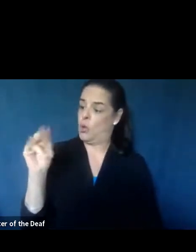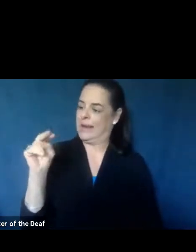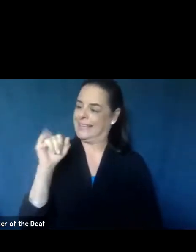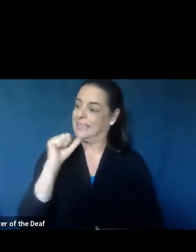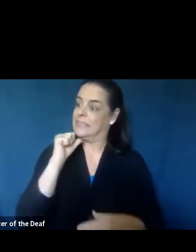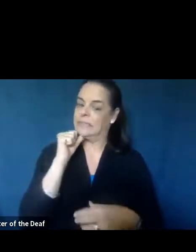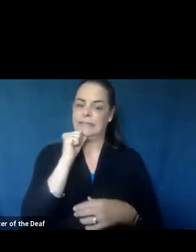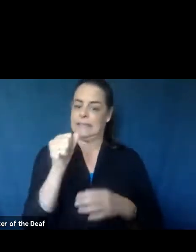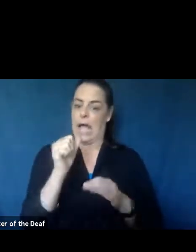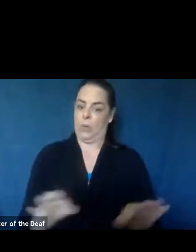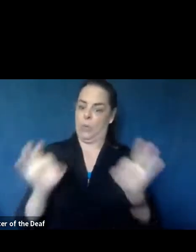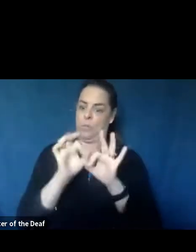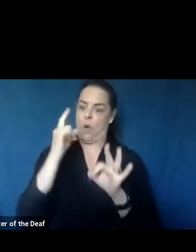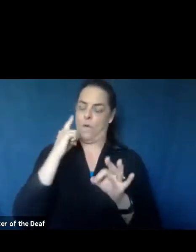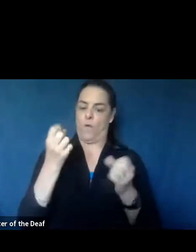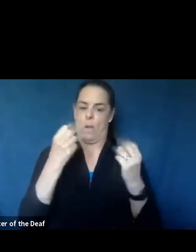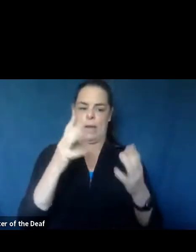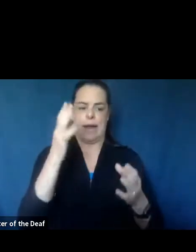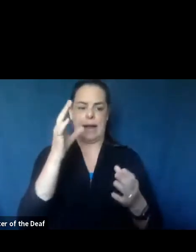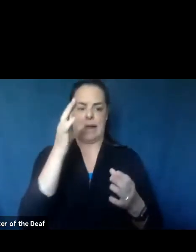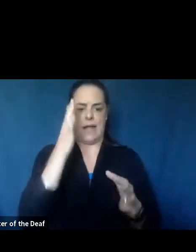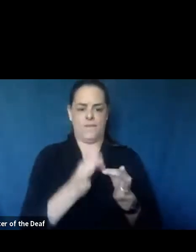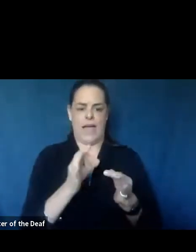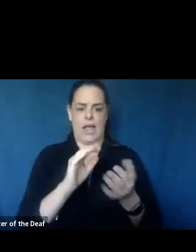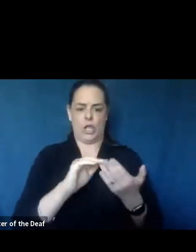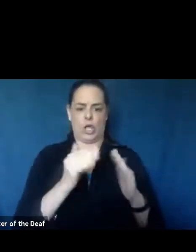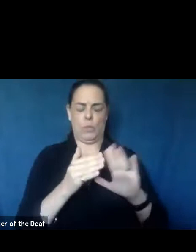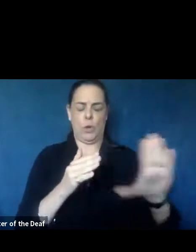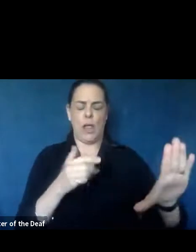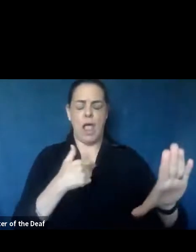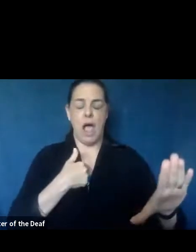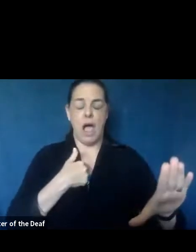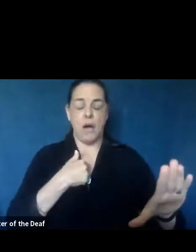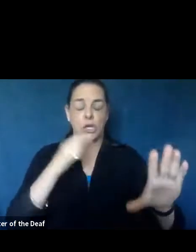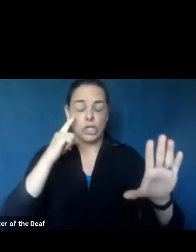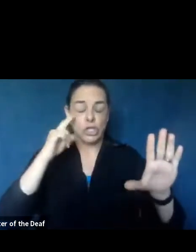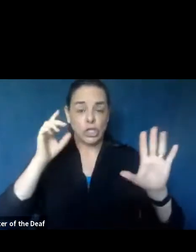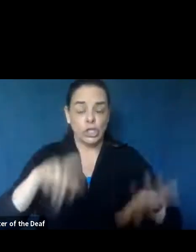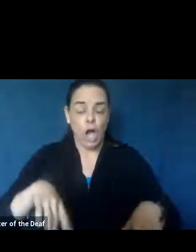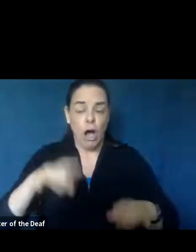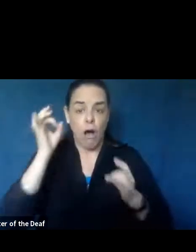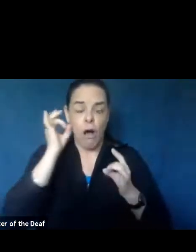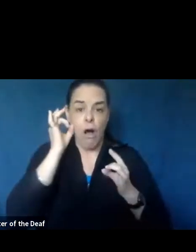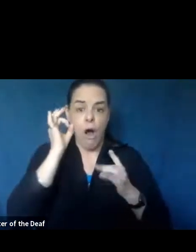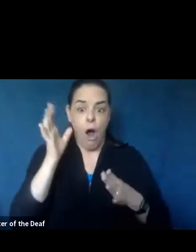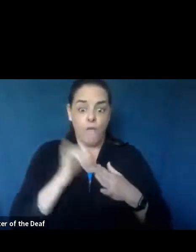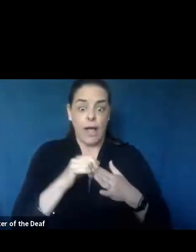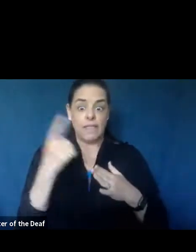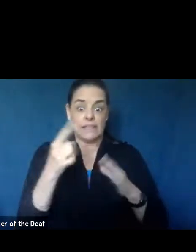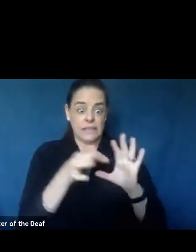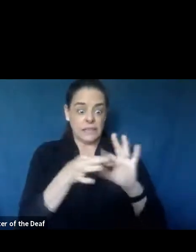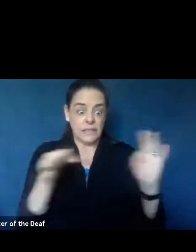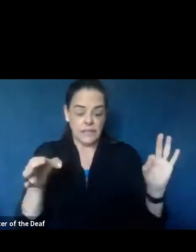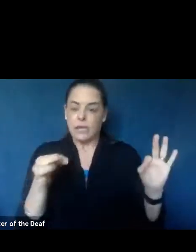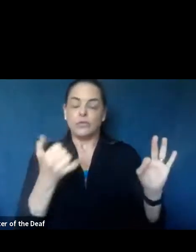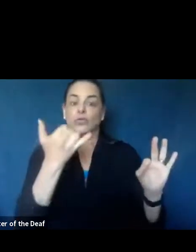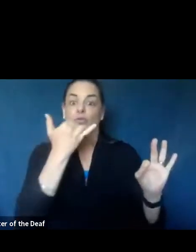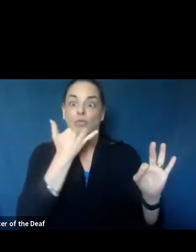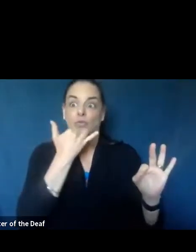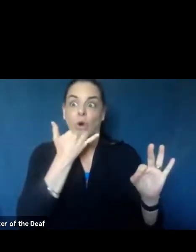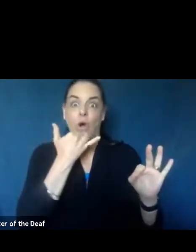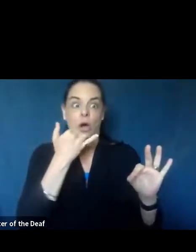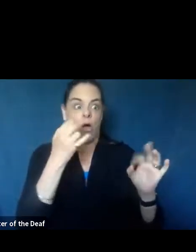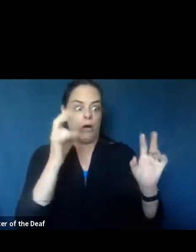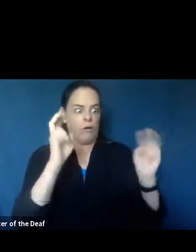many in our faith community. And I was horrified to learn that a statement saying that was incorrectly attributed to me and